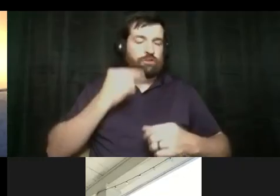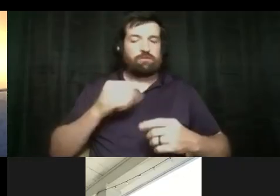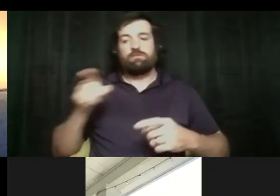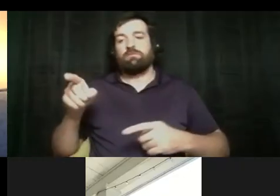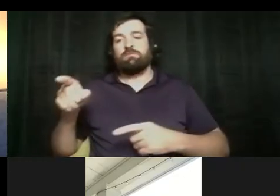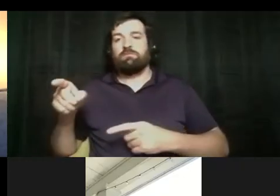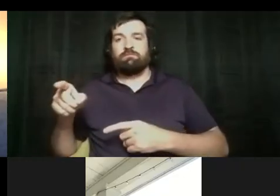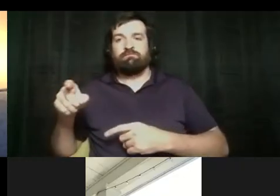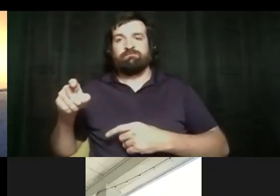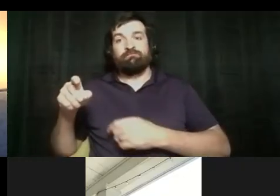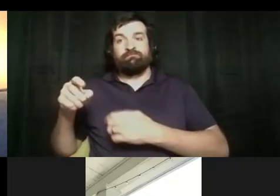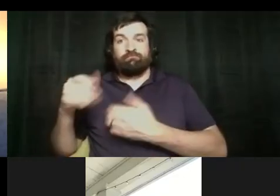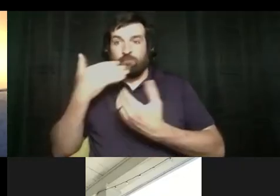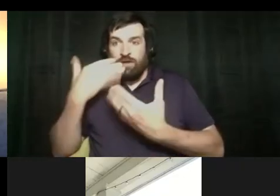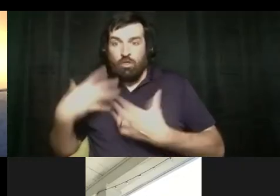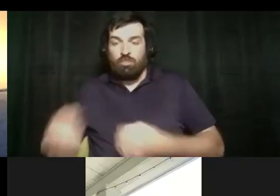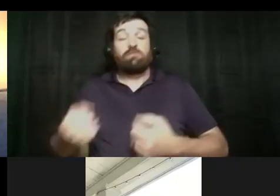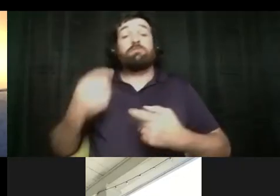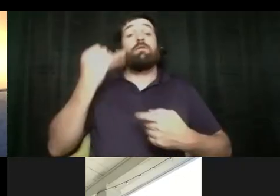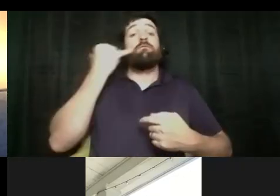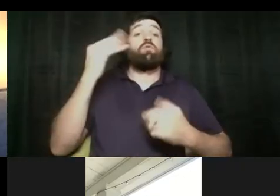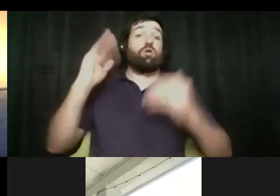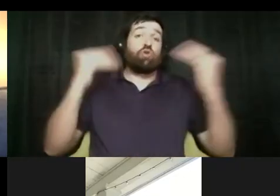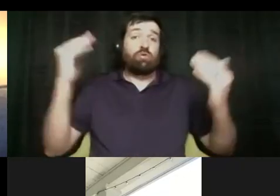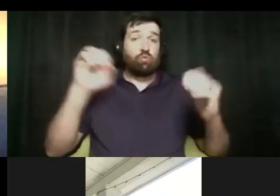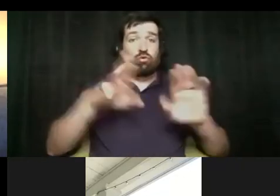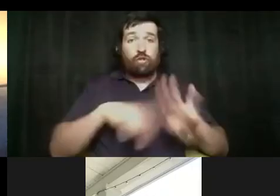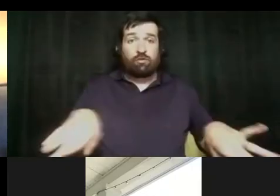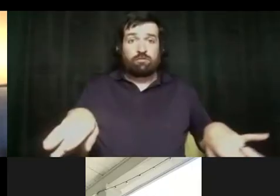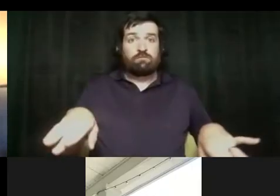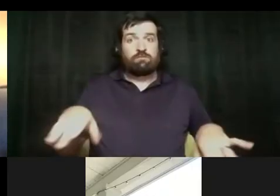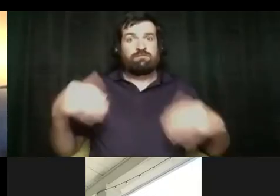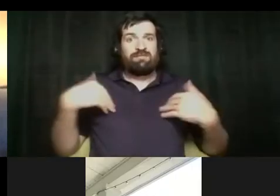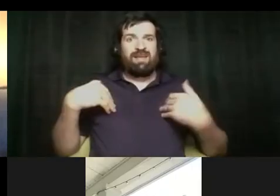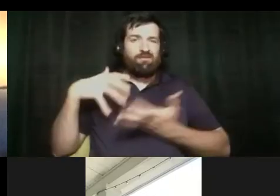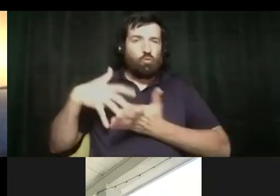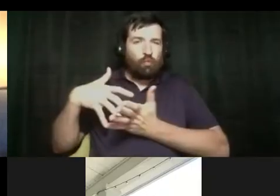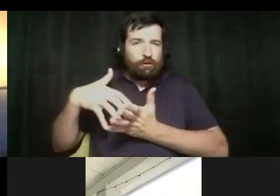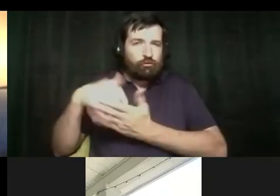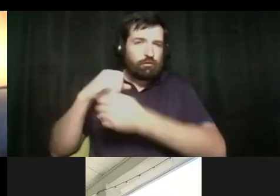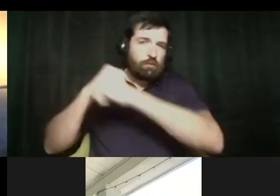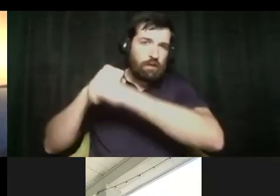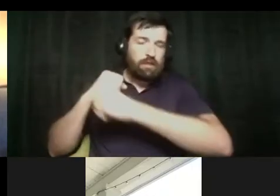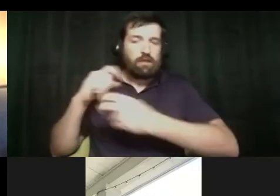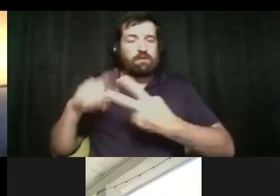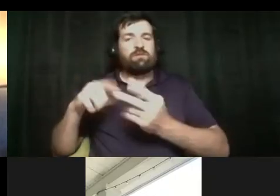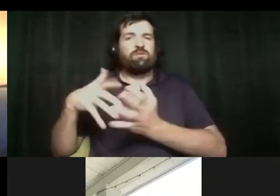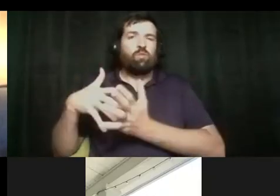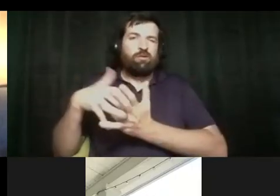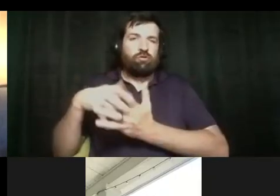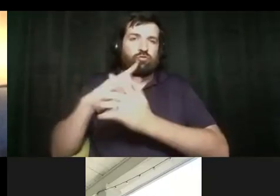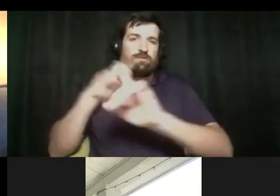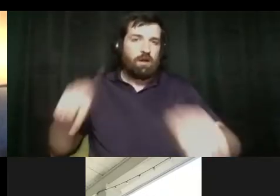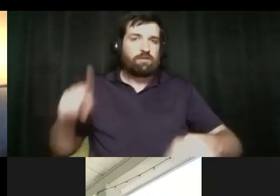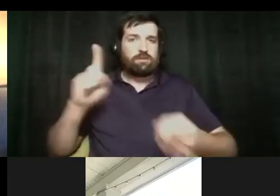has baseline protein calorie malnutrition is going to have impaired immunity and an impaired response to